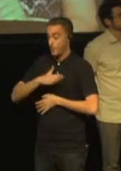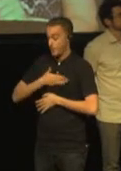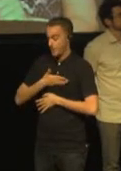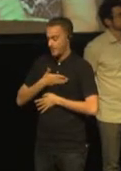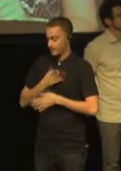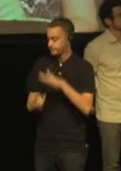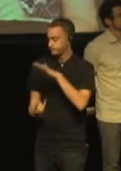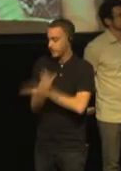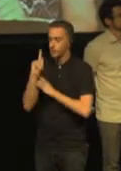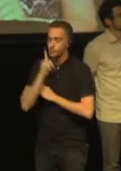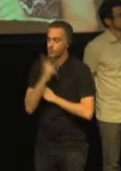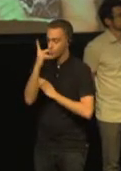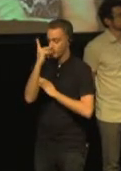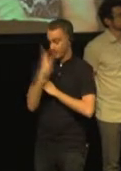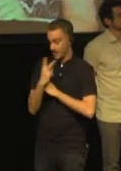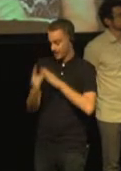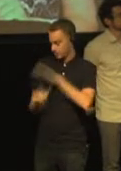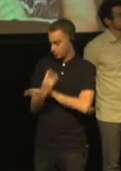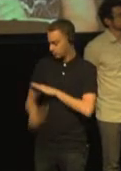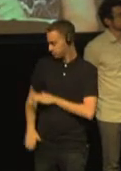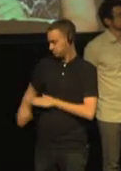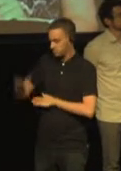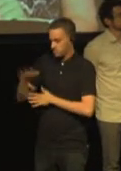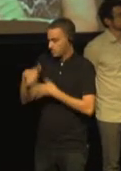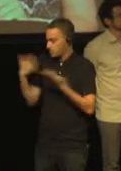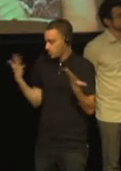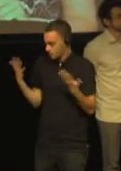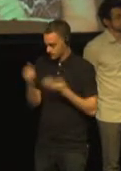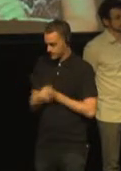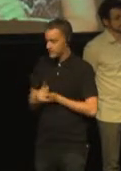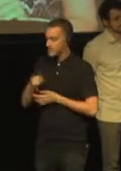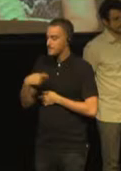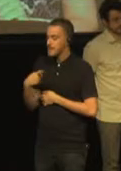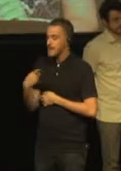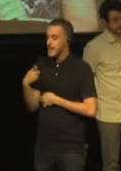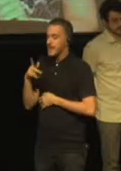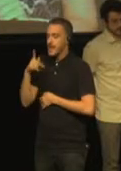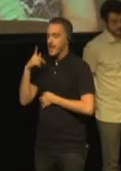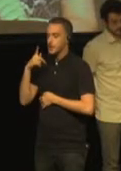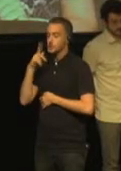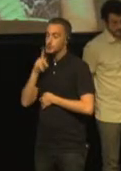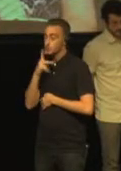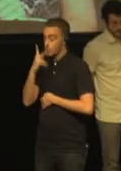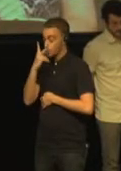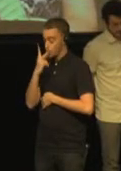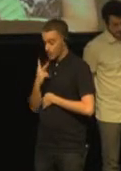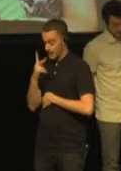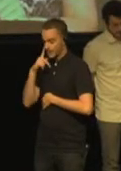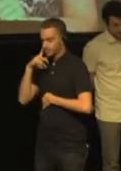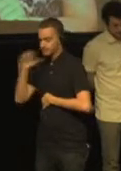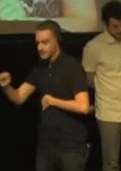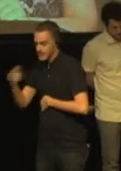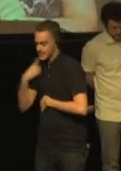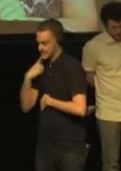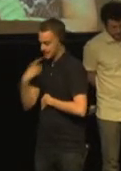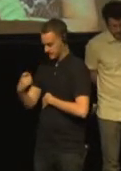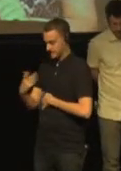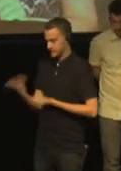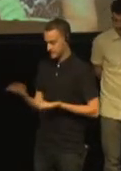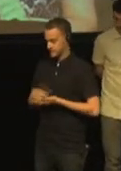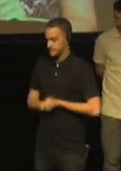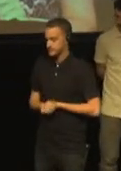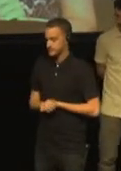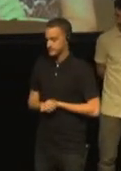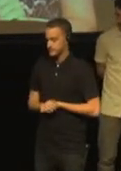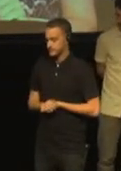And sometimes it's difficult to identify who is deafblind if you don't know what you're looking for. And especially in the